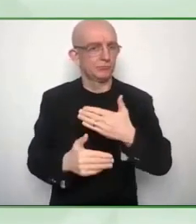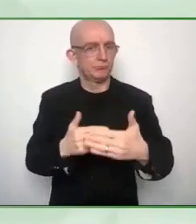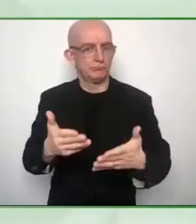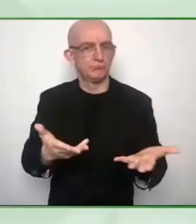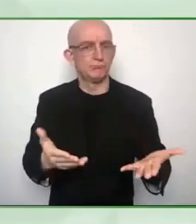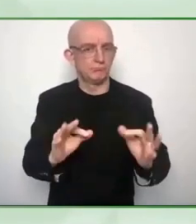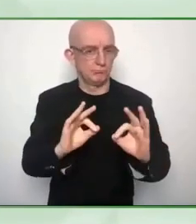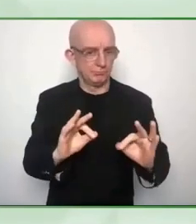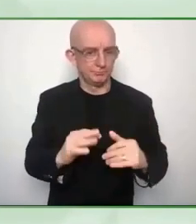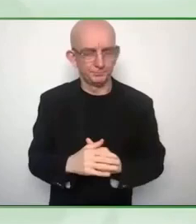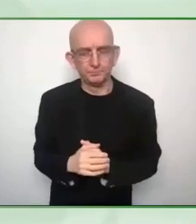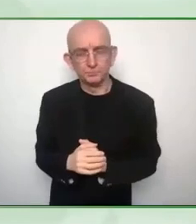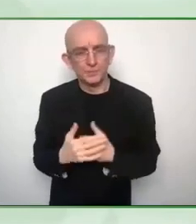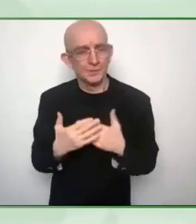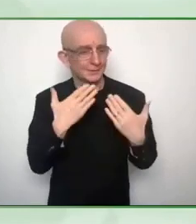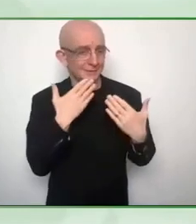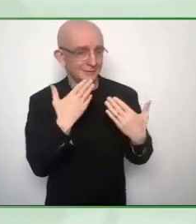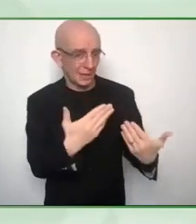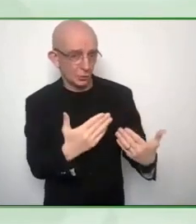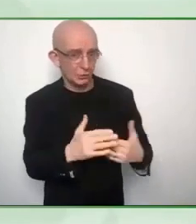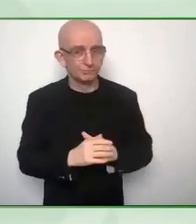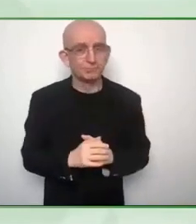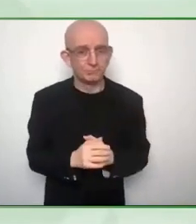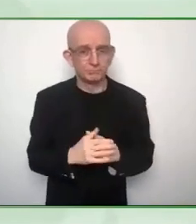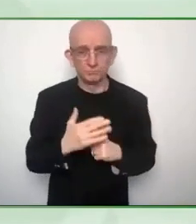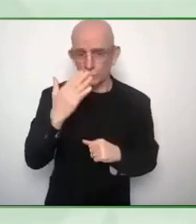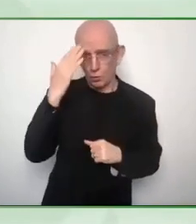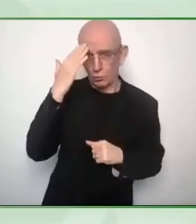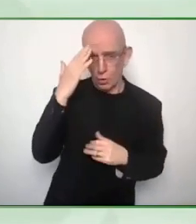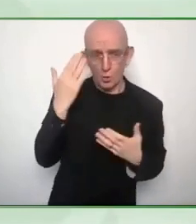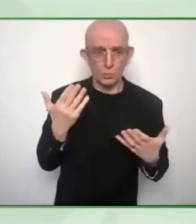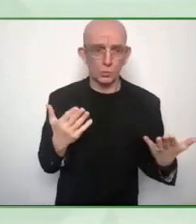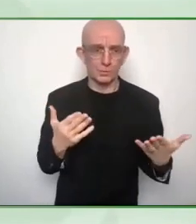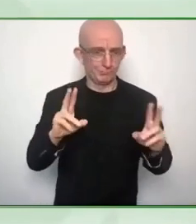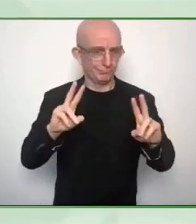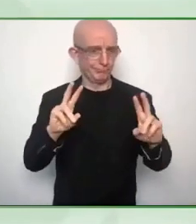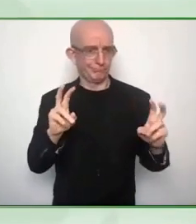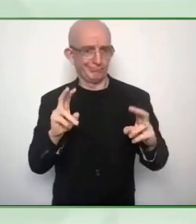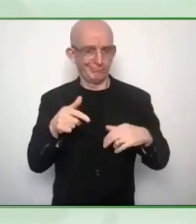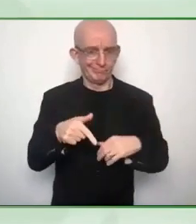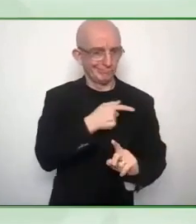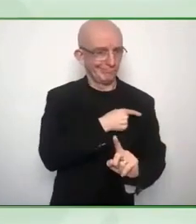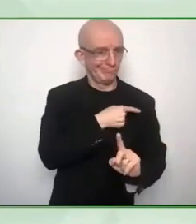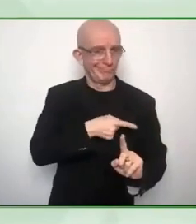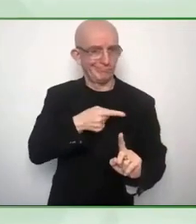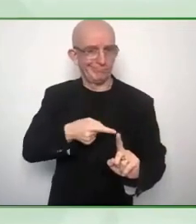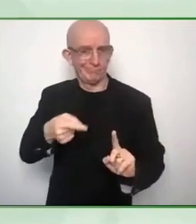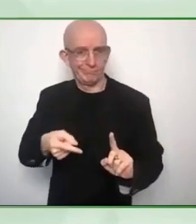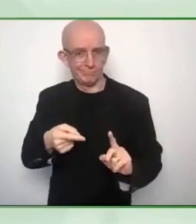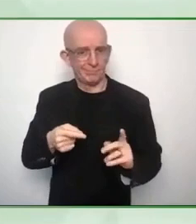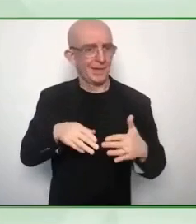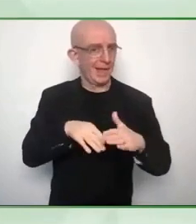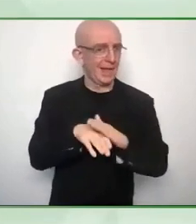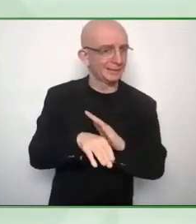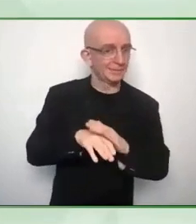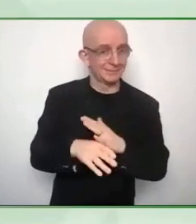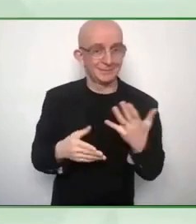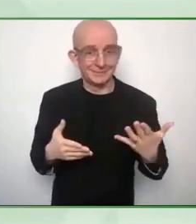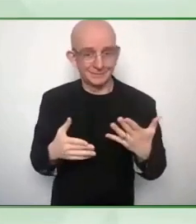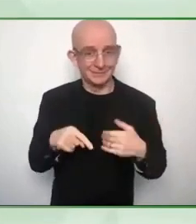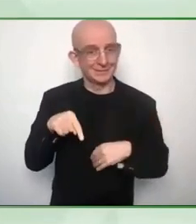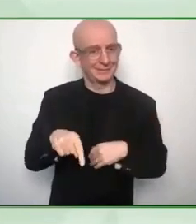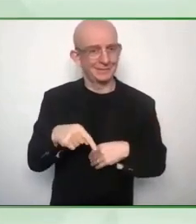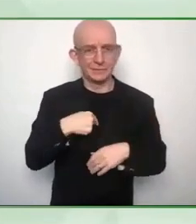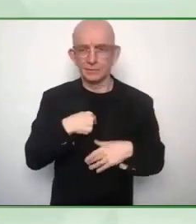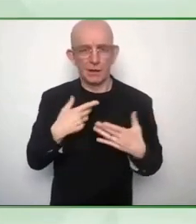and political participation. Next year, it will be independent living, so we are more than happy to include